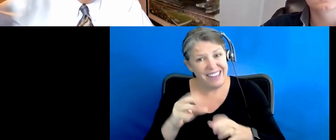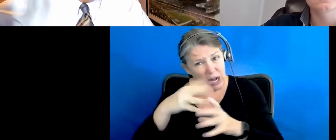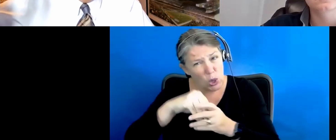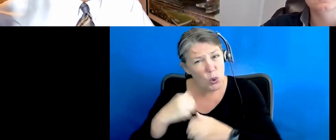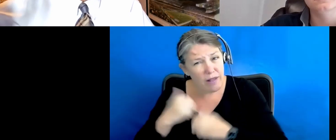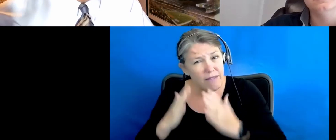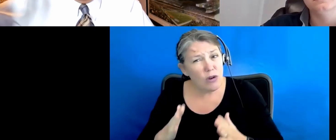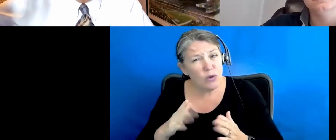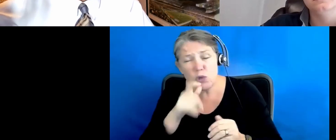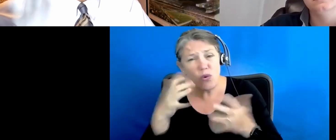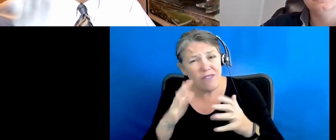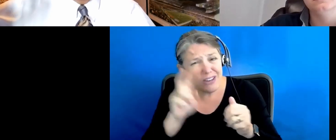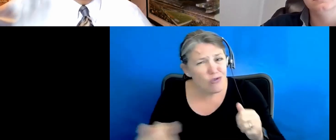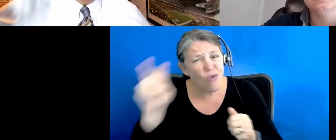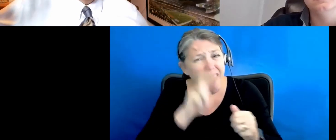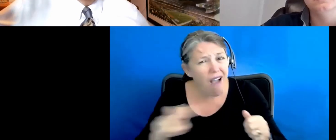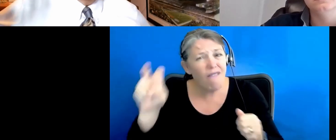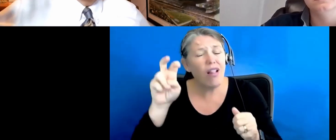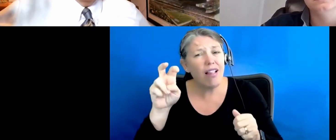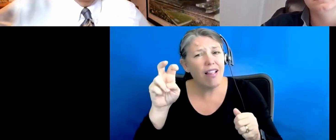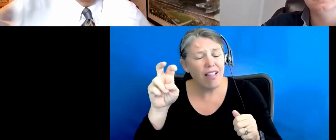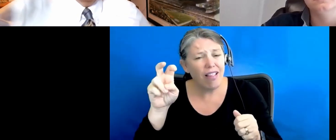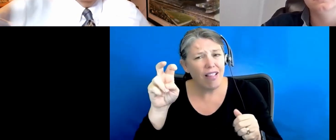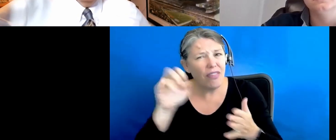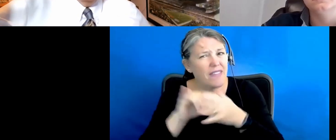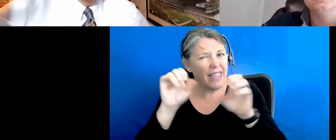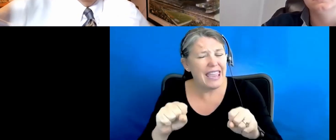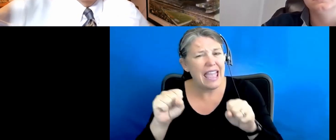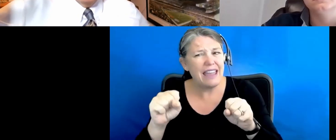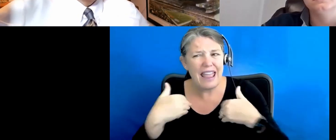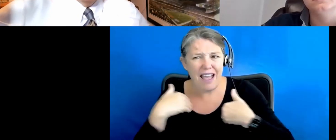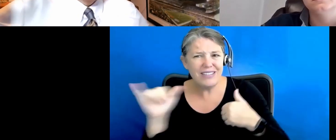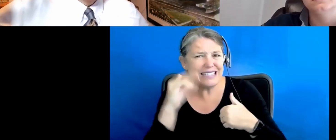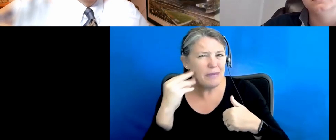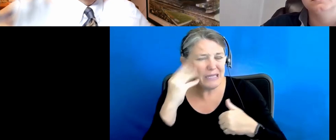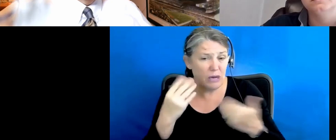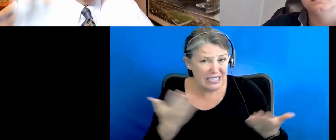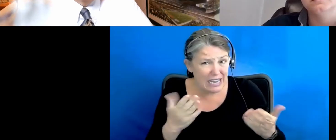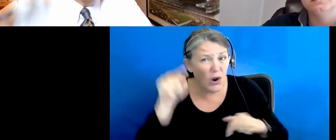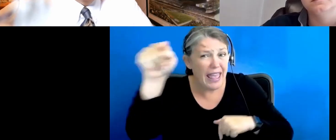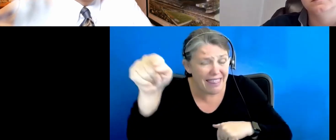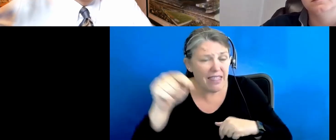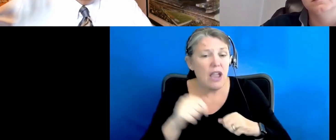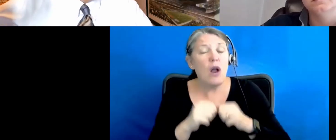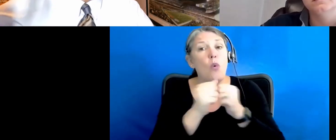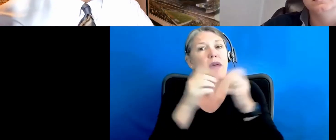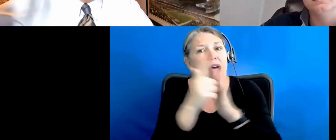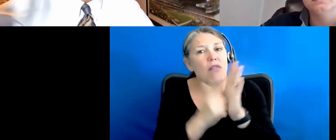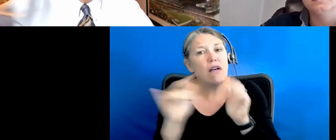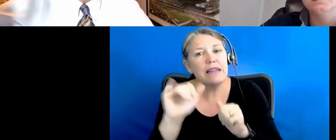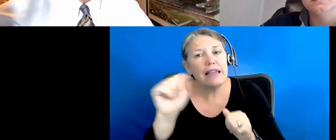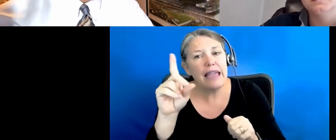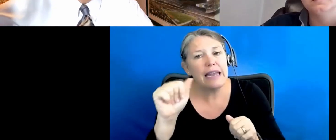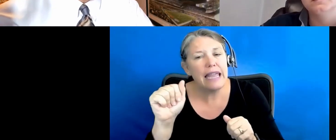abroad, have the same access that they enjoy here. Without laws like the Americans with Disabilities Act,